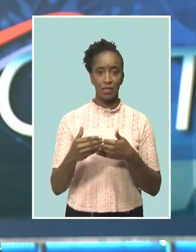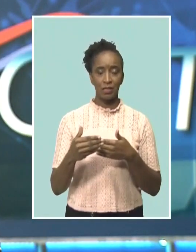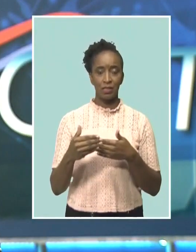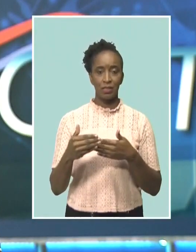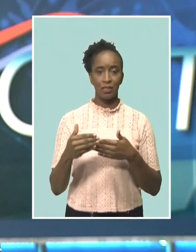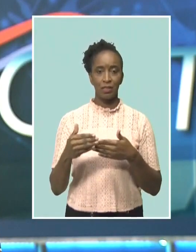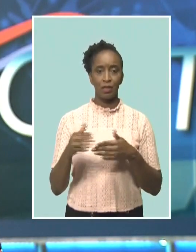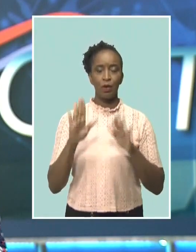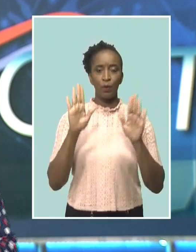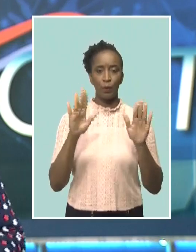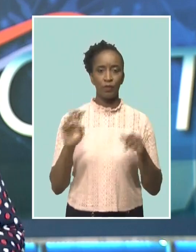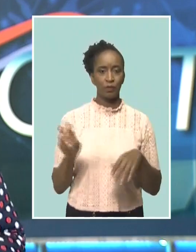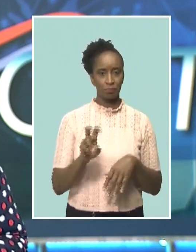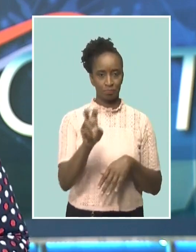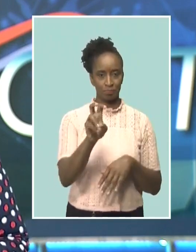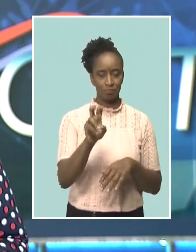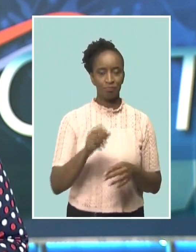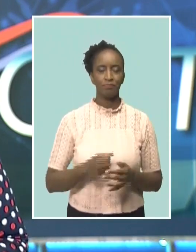year for tourism.